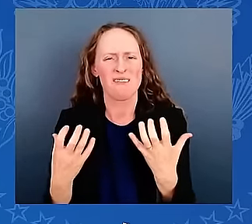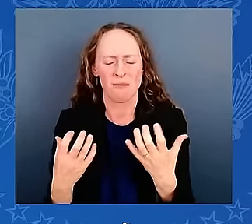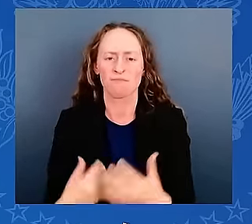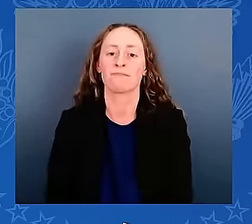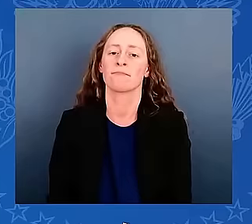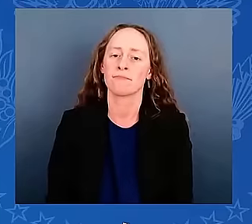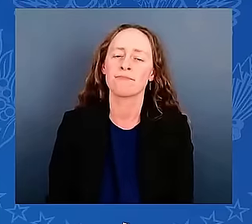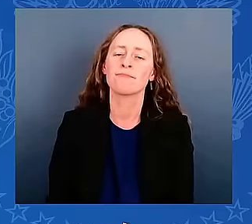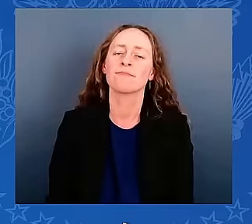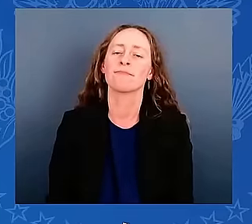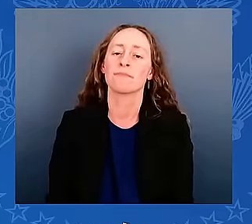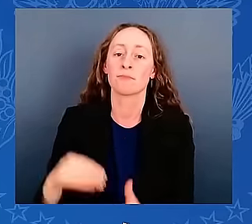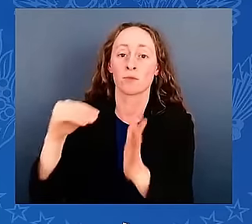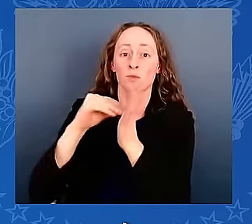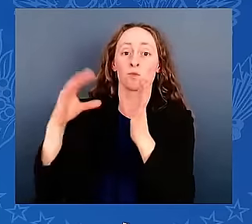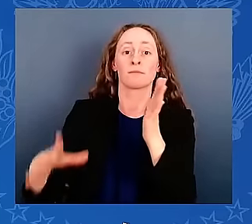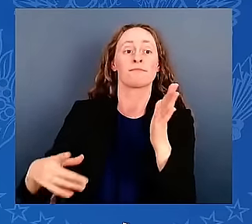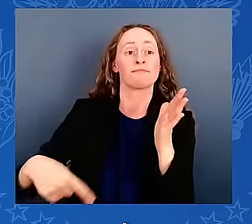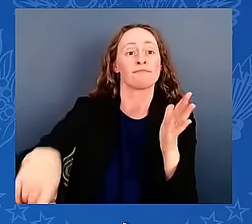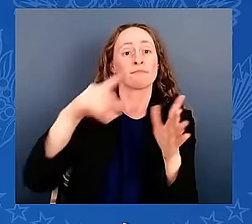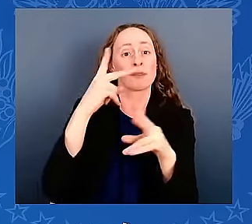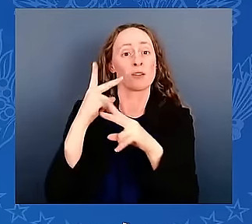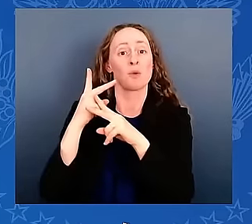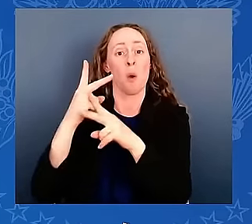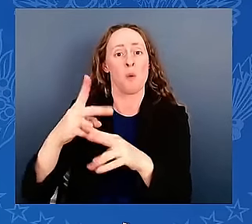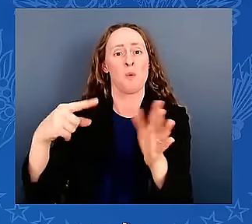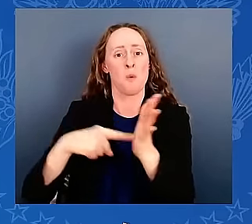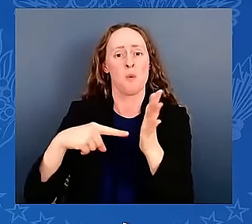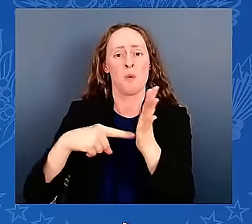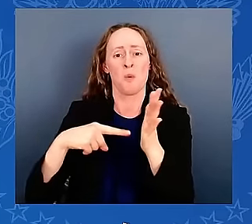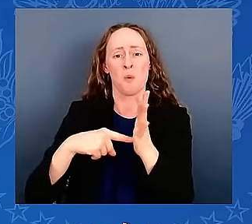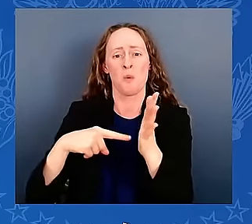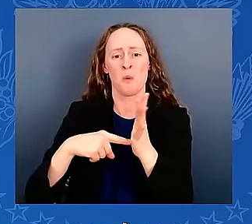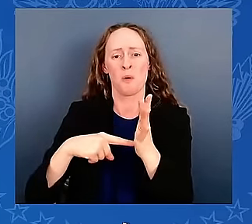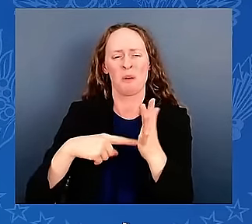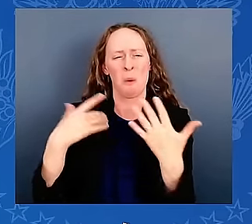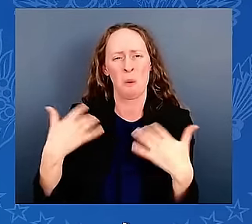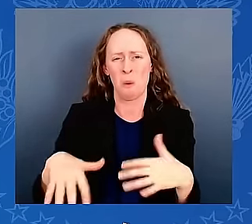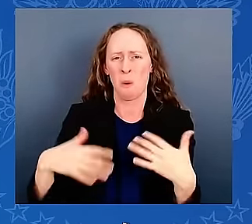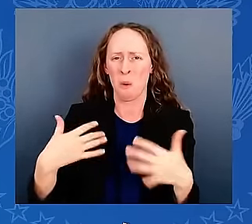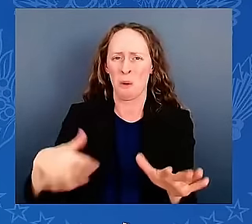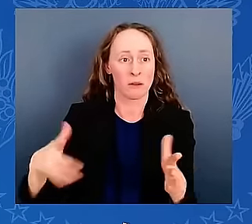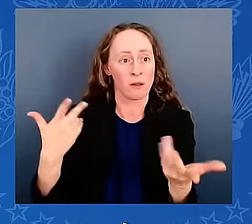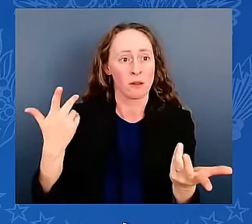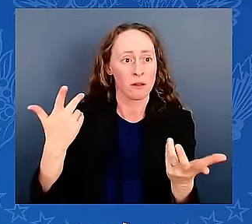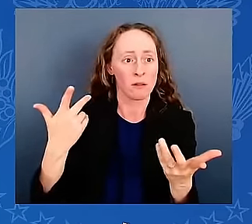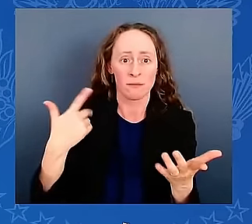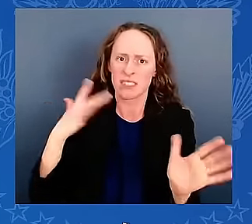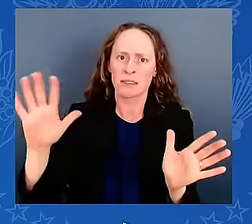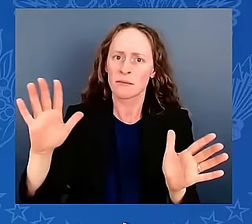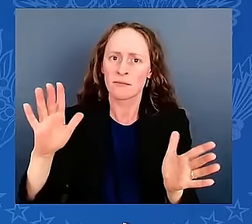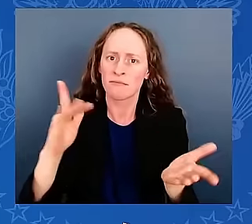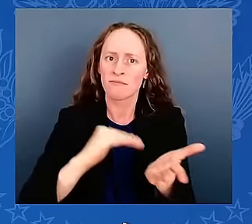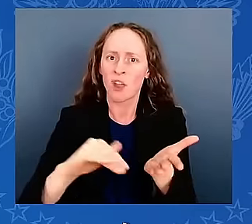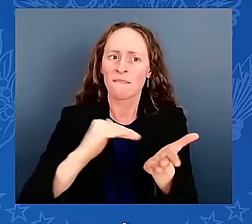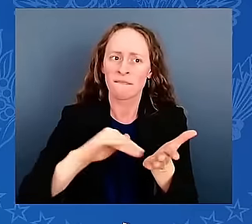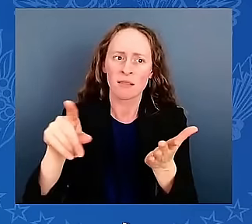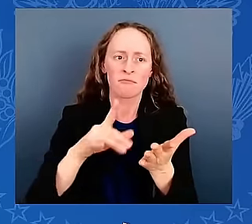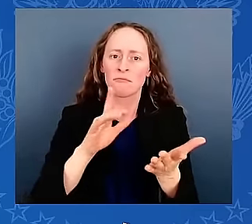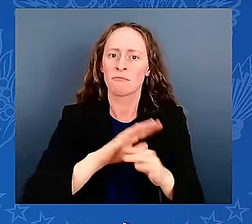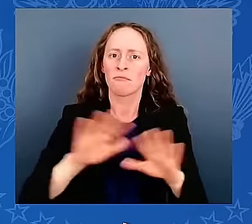4 million borrowers. A significant amount of black borrowers. I don't know how many have called